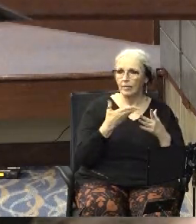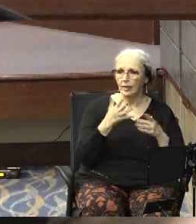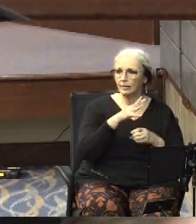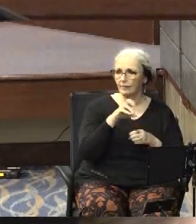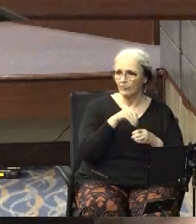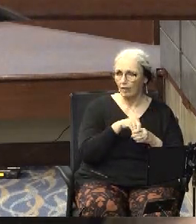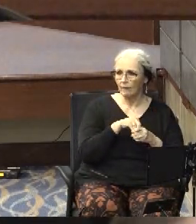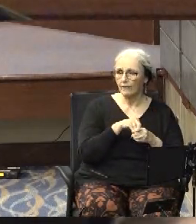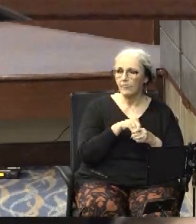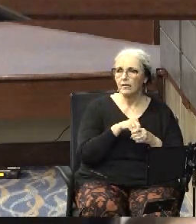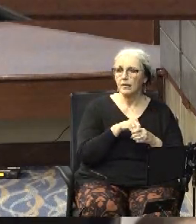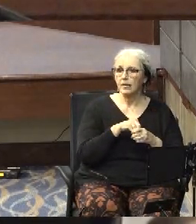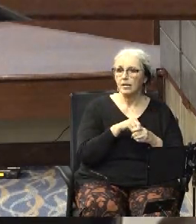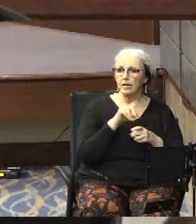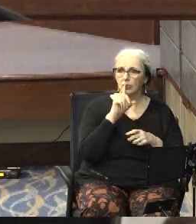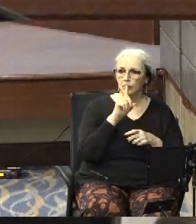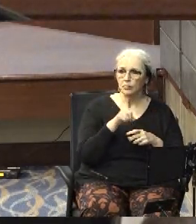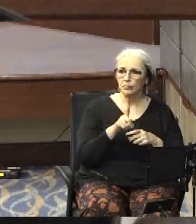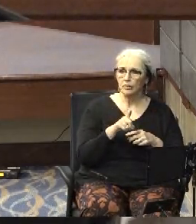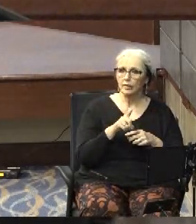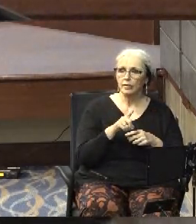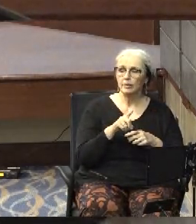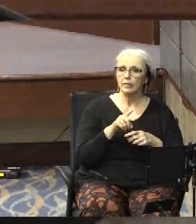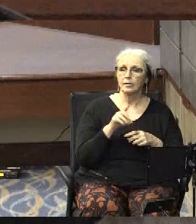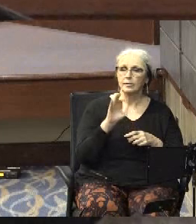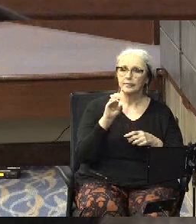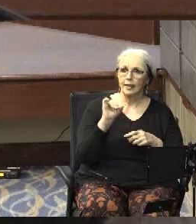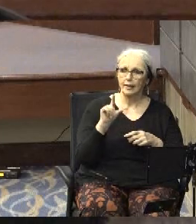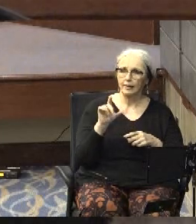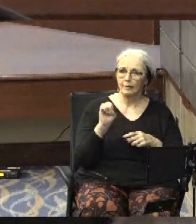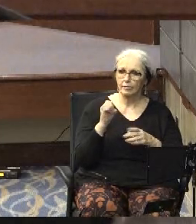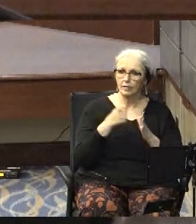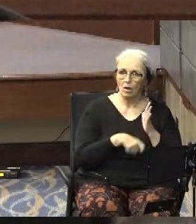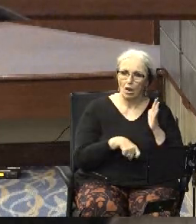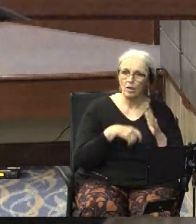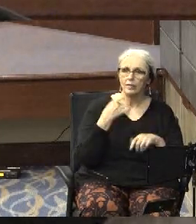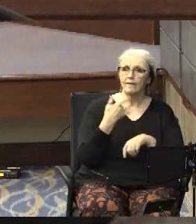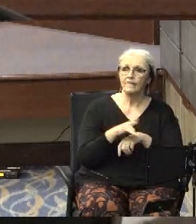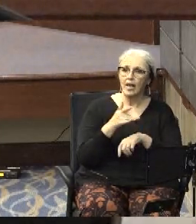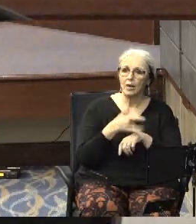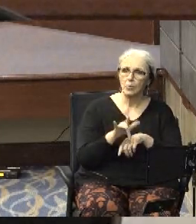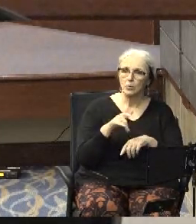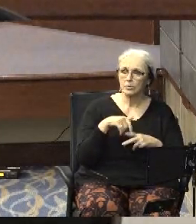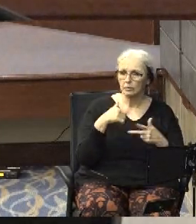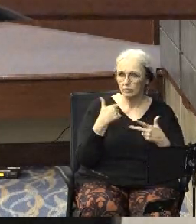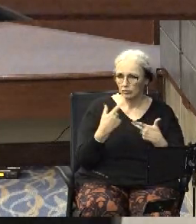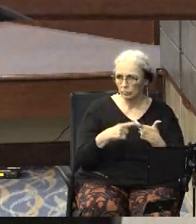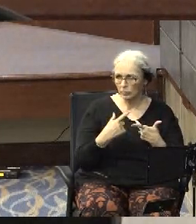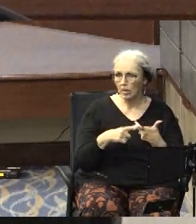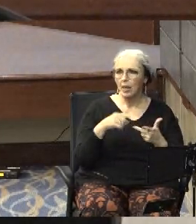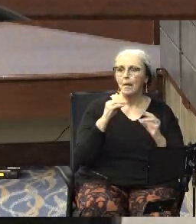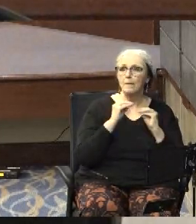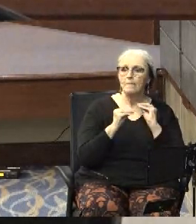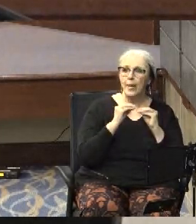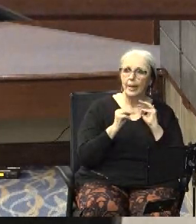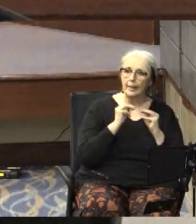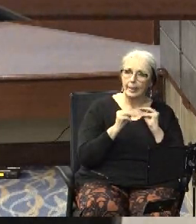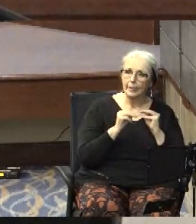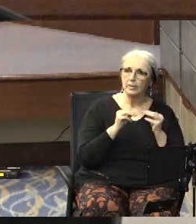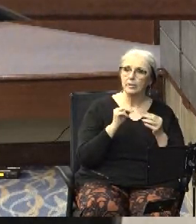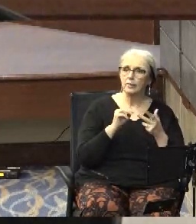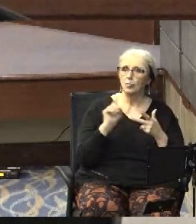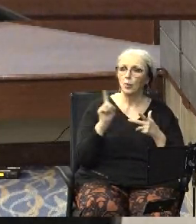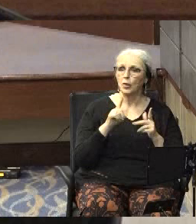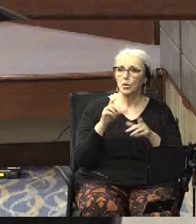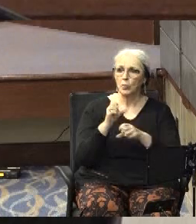with them. It's certainly life cycle cost is one, availability is another, maintenance and where the maintenance can be